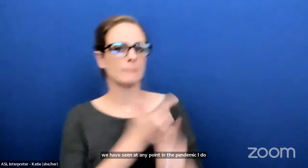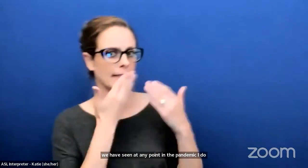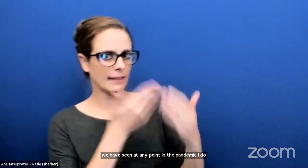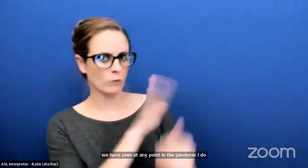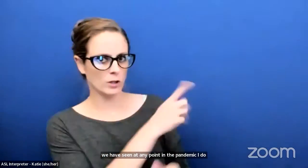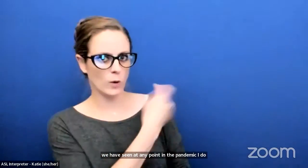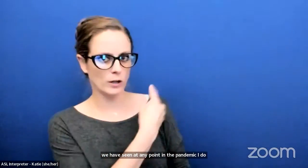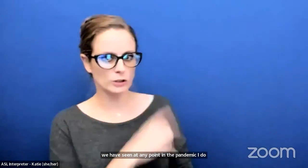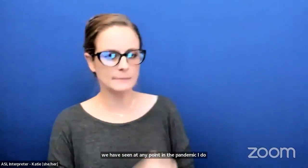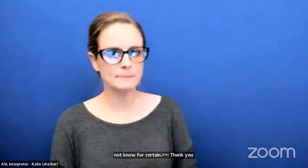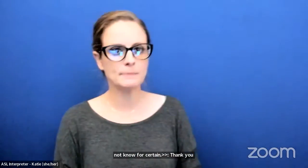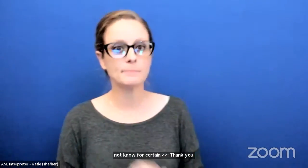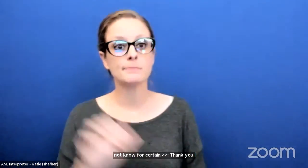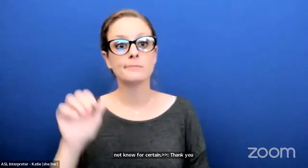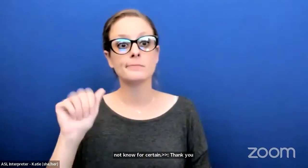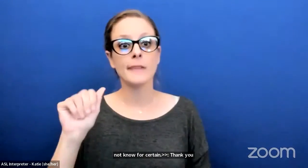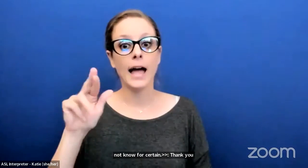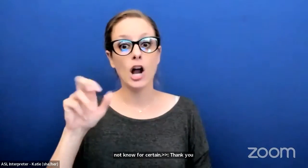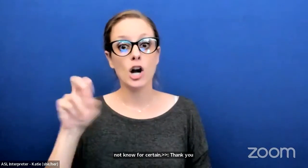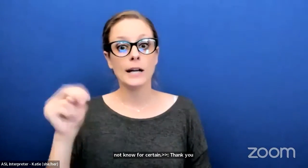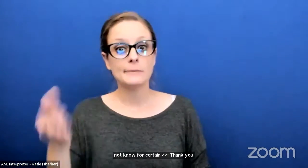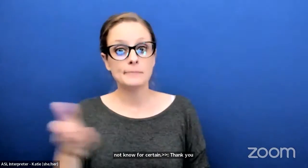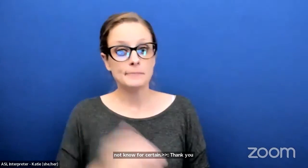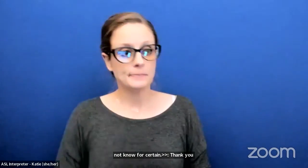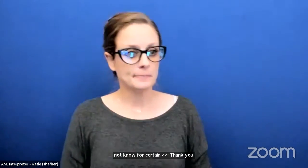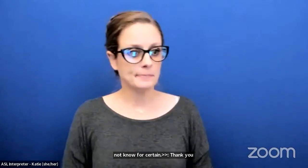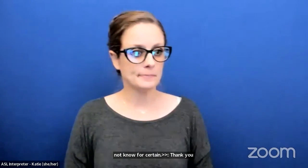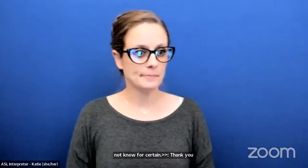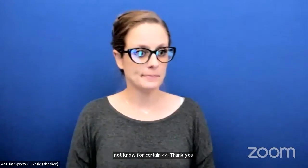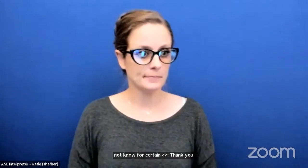back in, Aaron. Jump in.